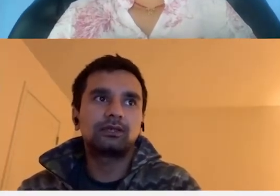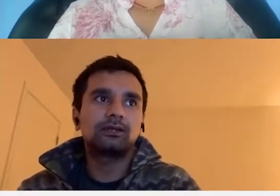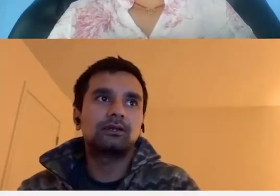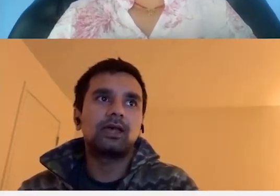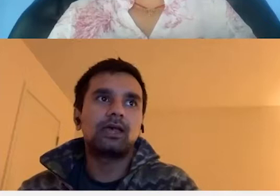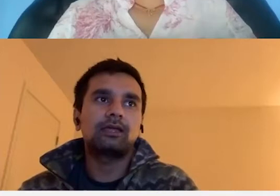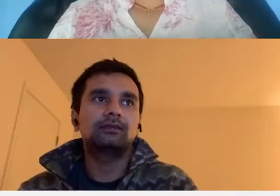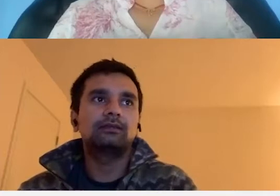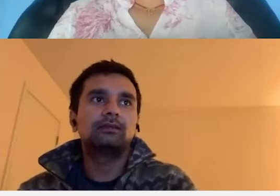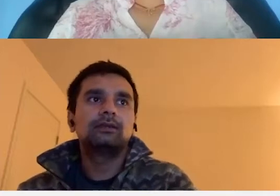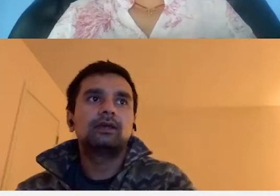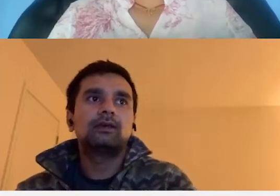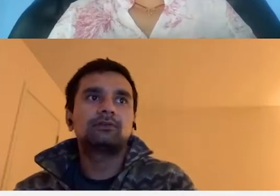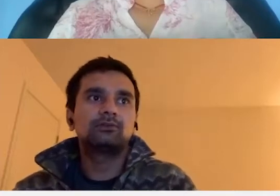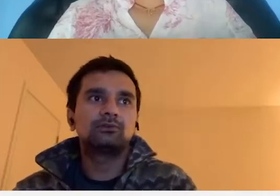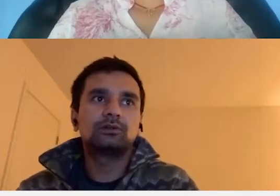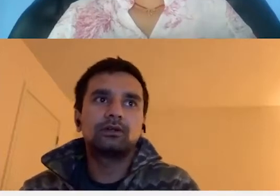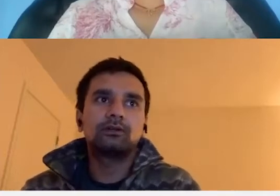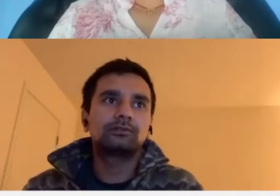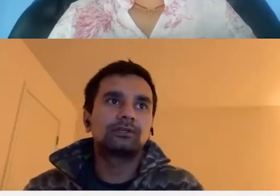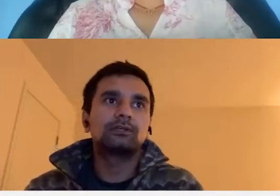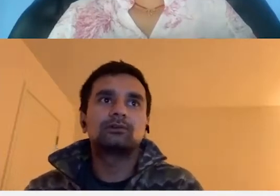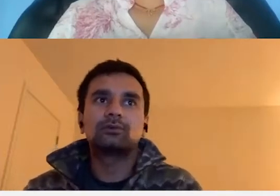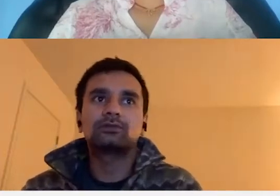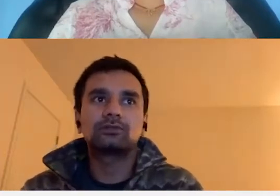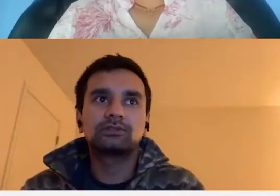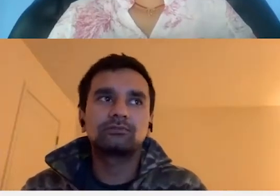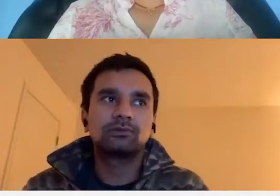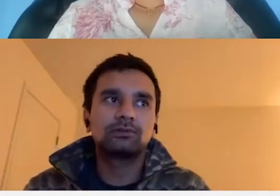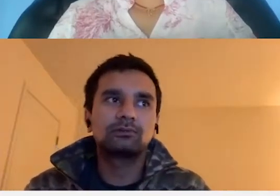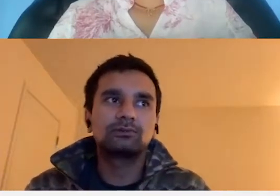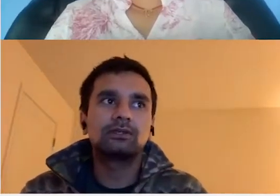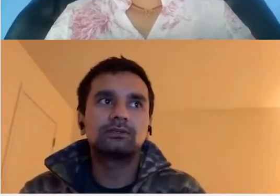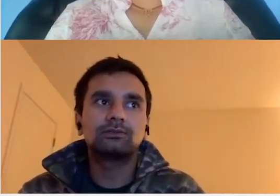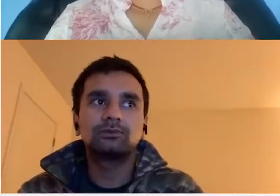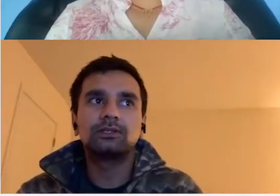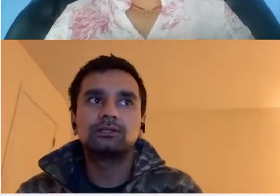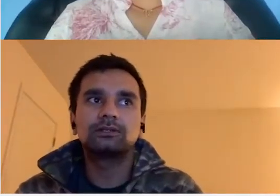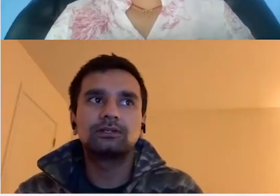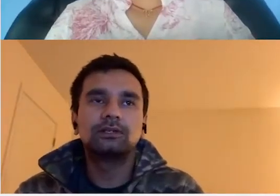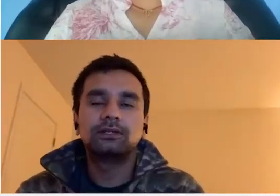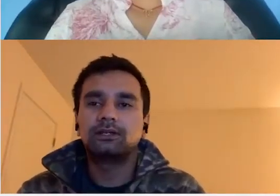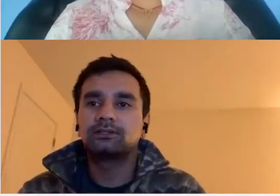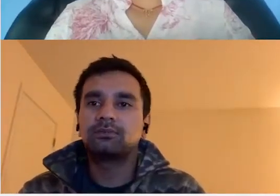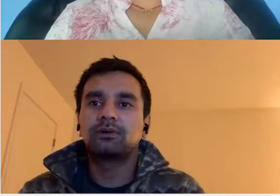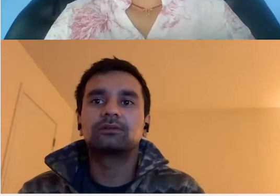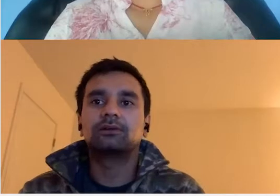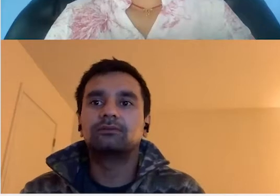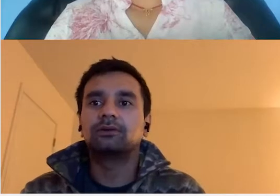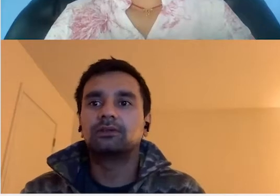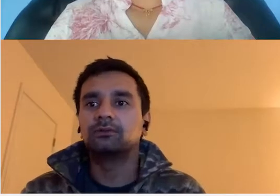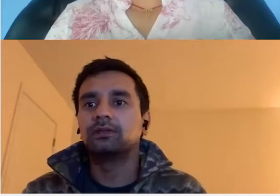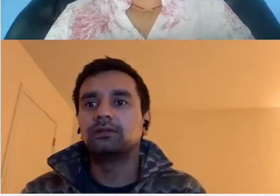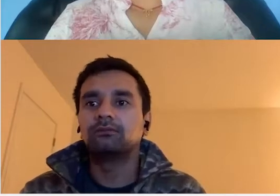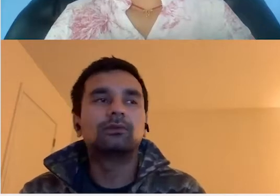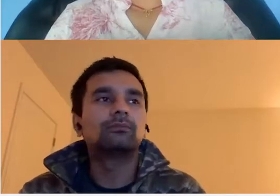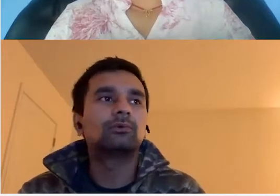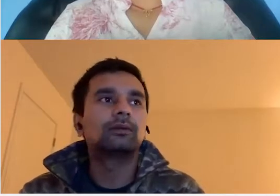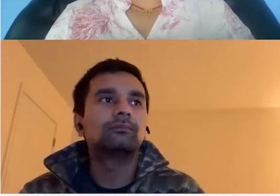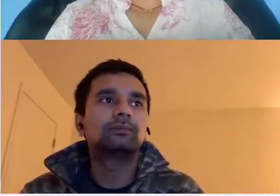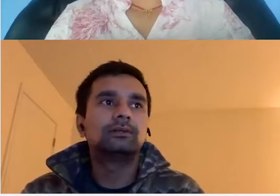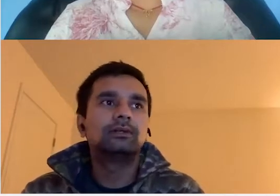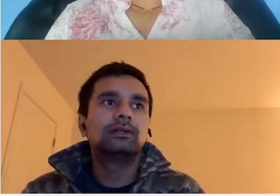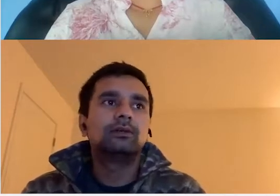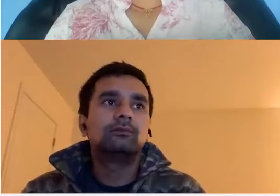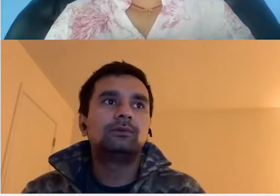Suwal. And after the tour, I'll also take your questions and put it to the tour leader as part of our Q&A for the